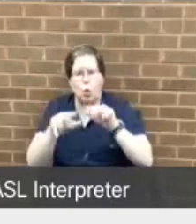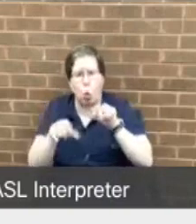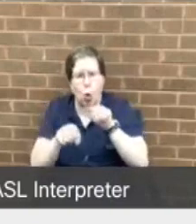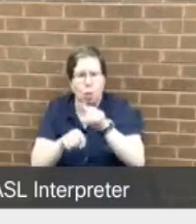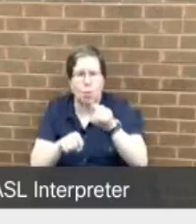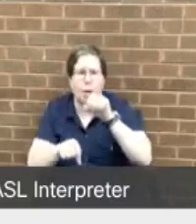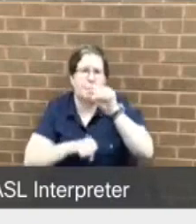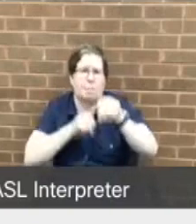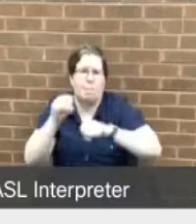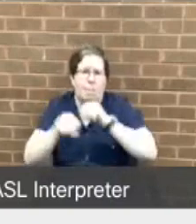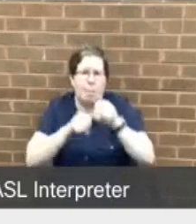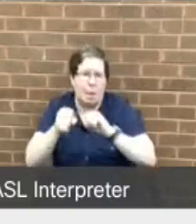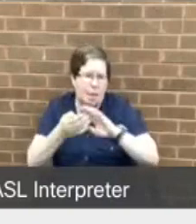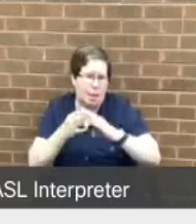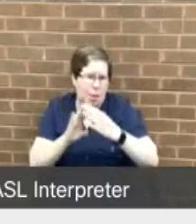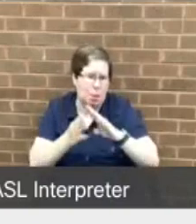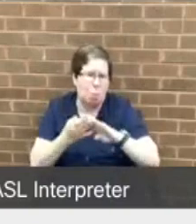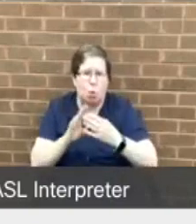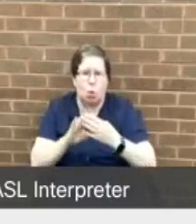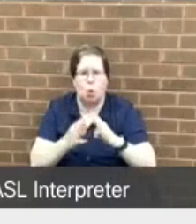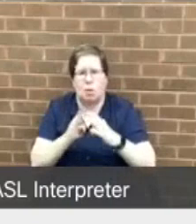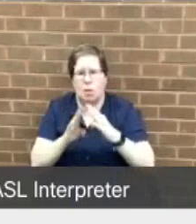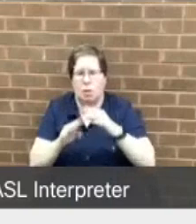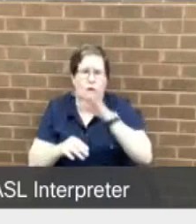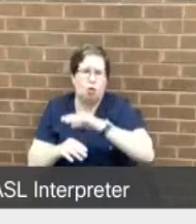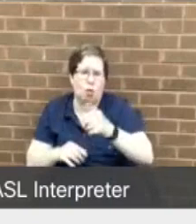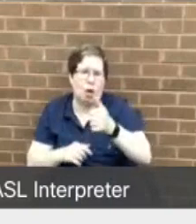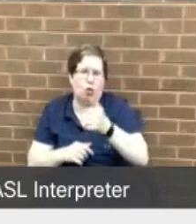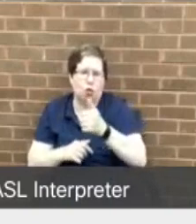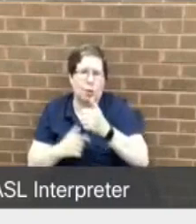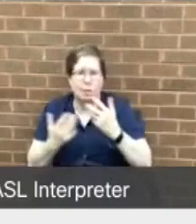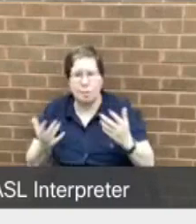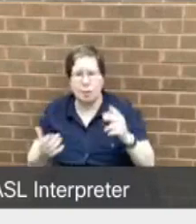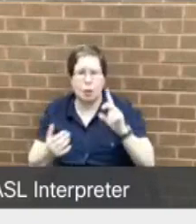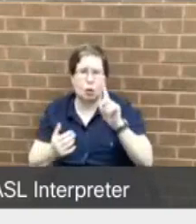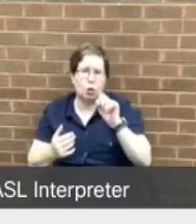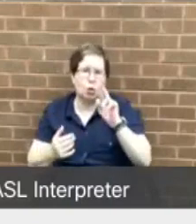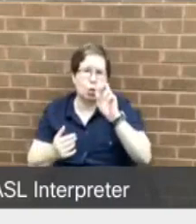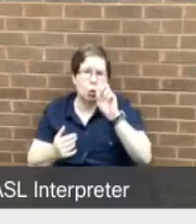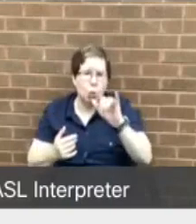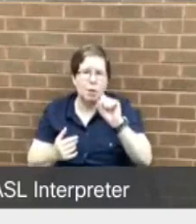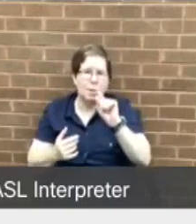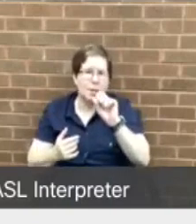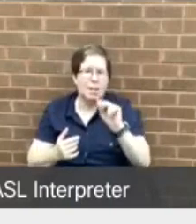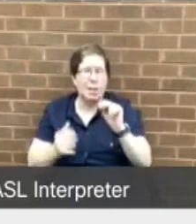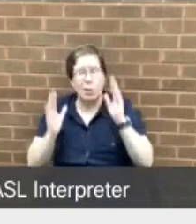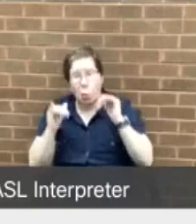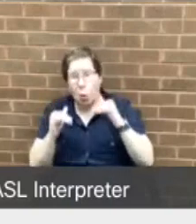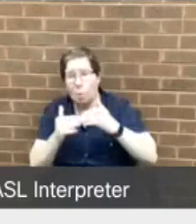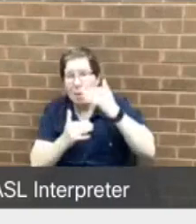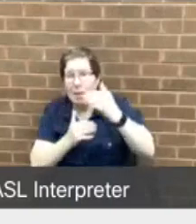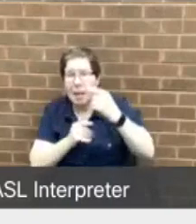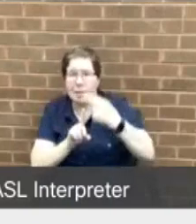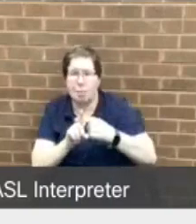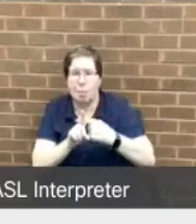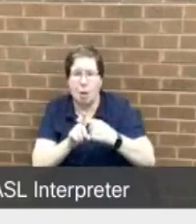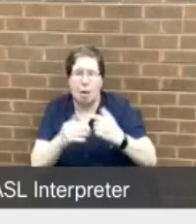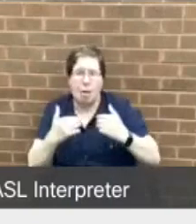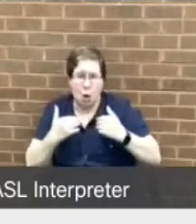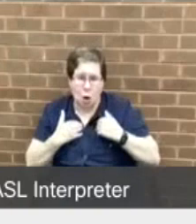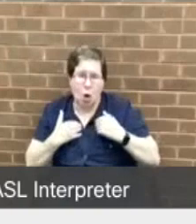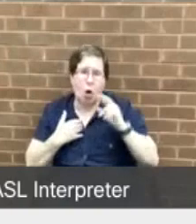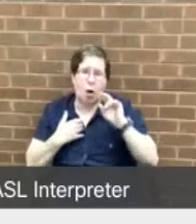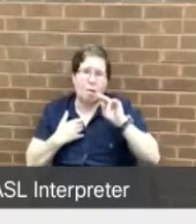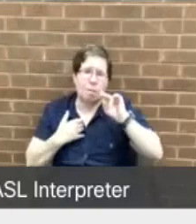bikeable communities around transit? You know, Dorsey Station is one that we're hoping in the next few months to have a RFP come out